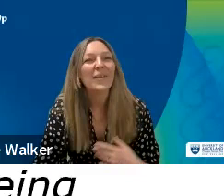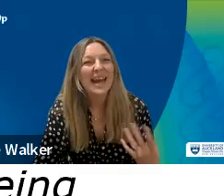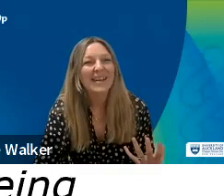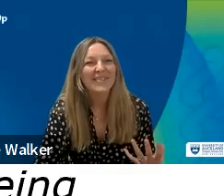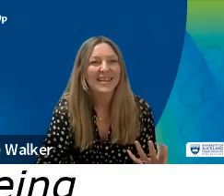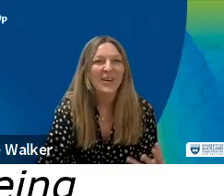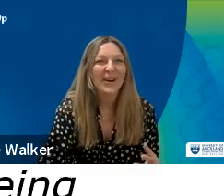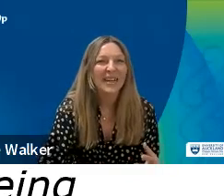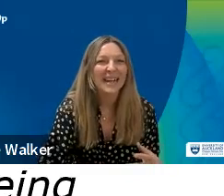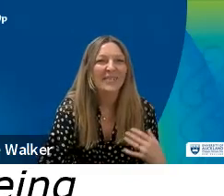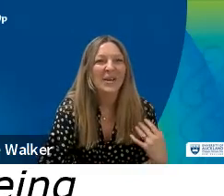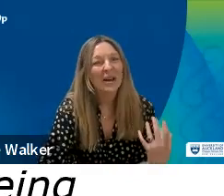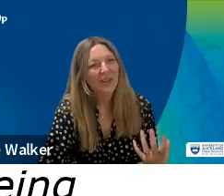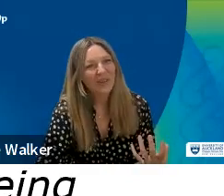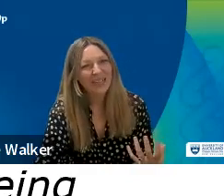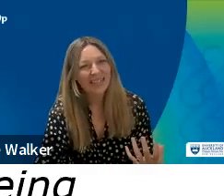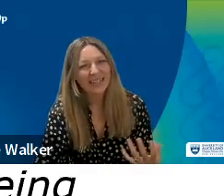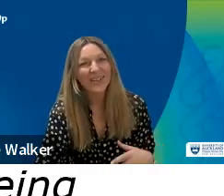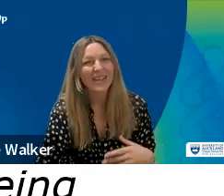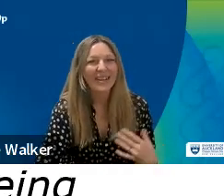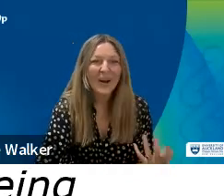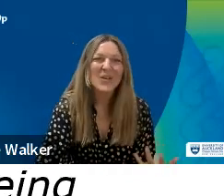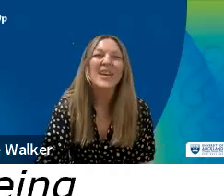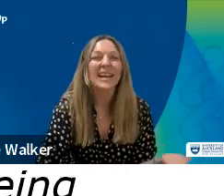Again, we have the worry about people